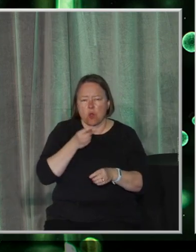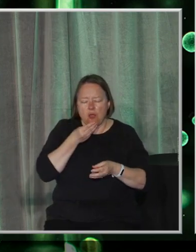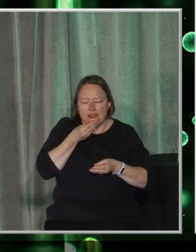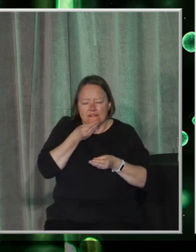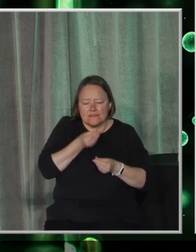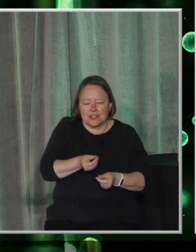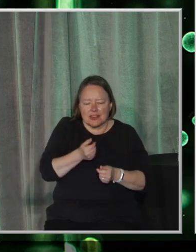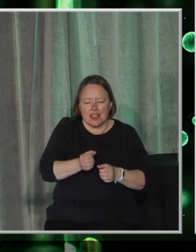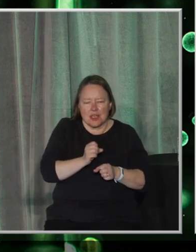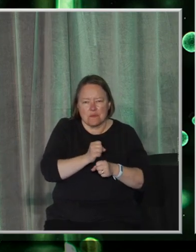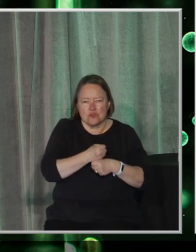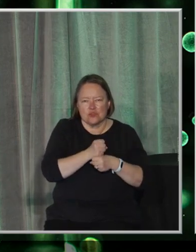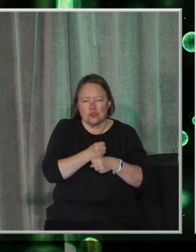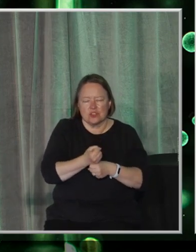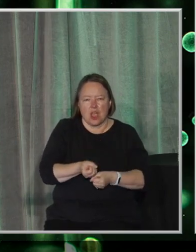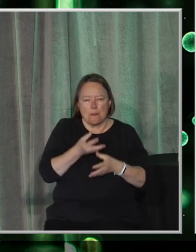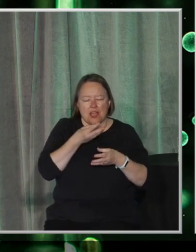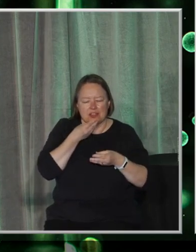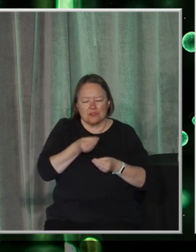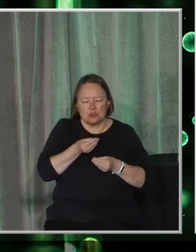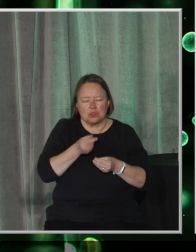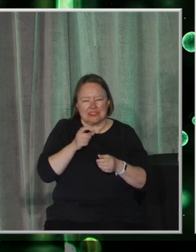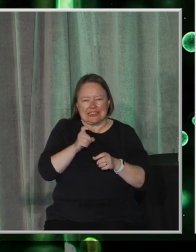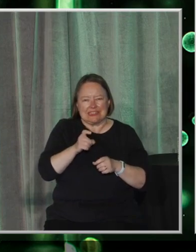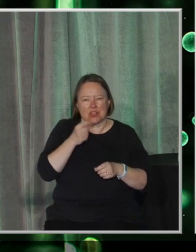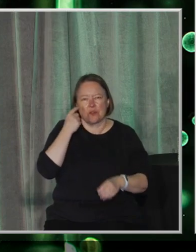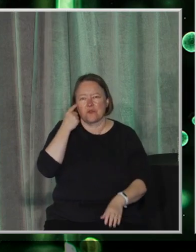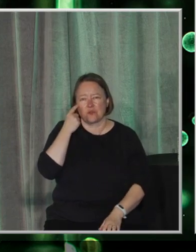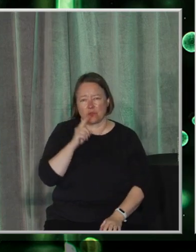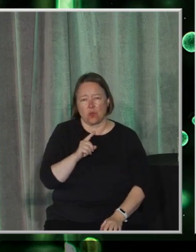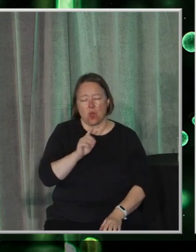feeding and producing the amount of feed that was necessary for